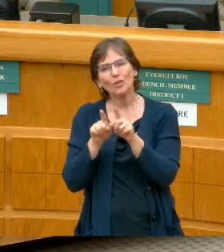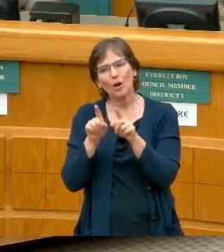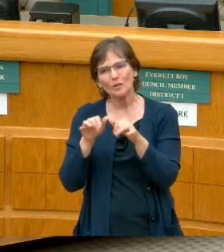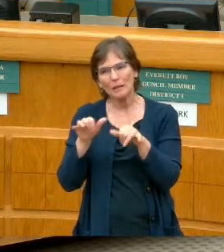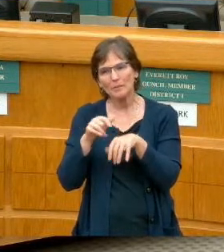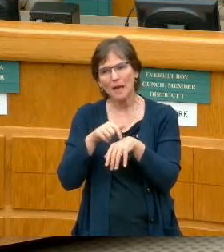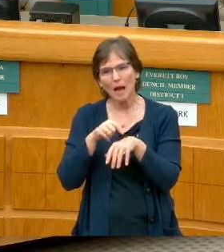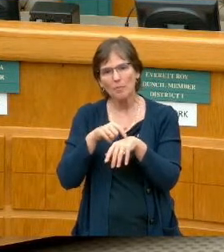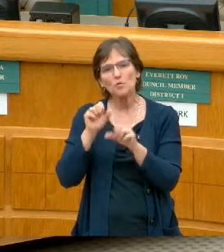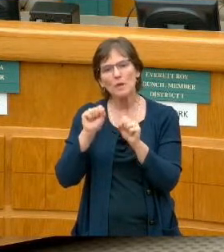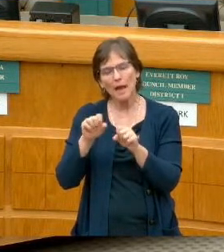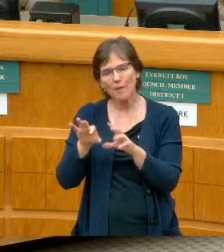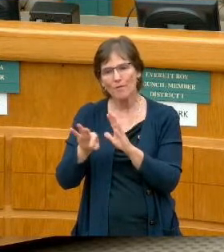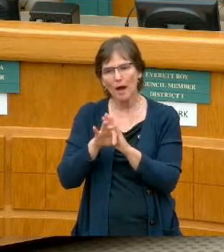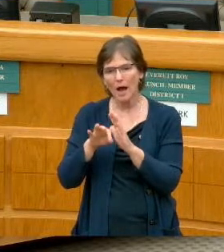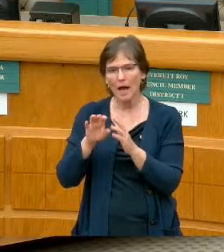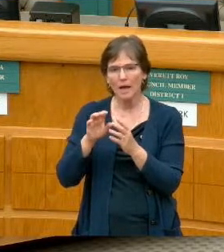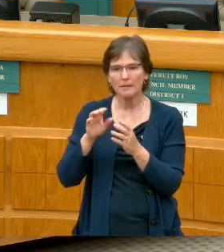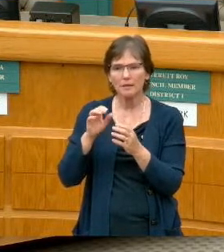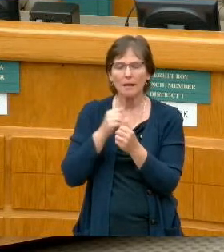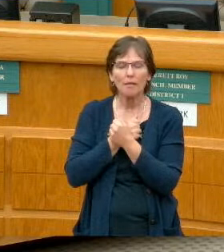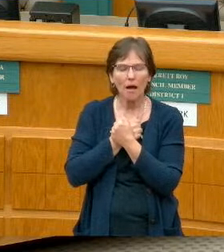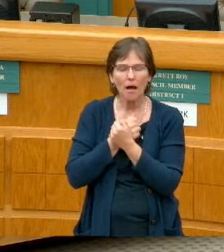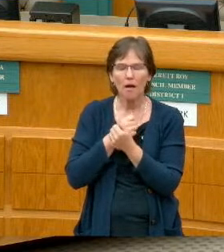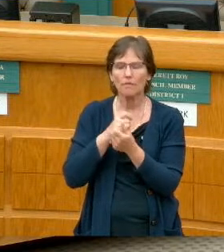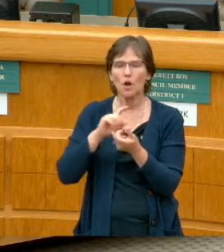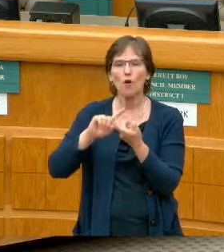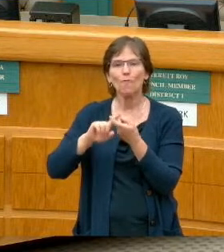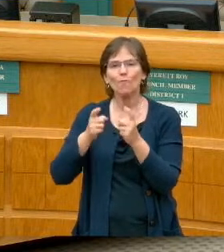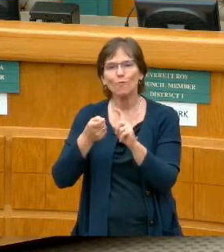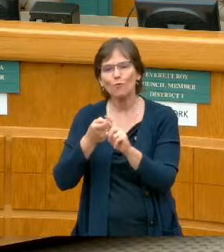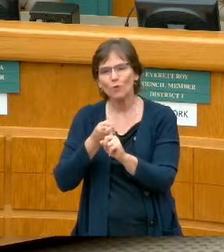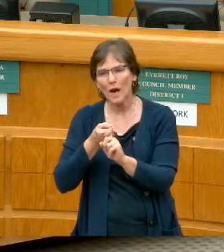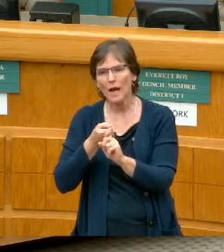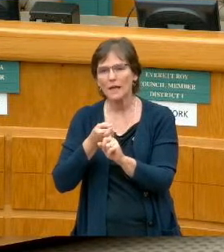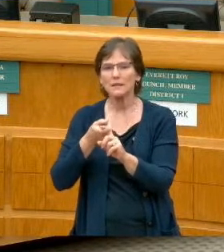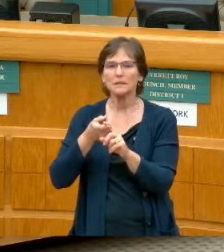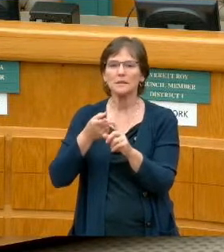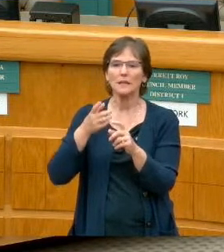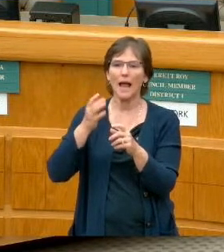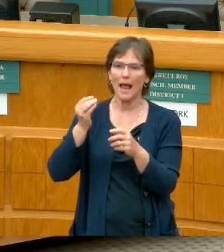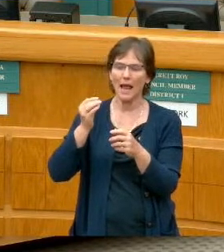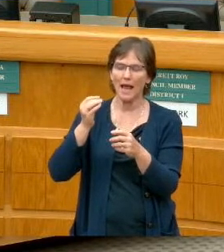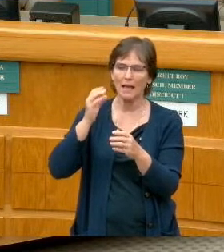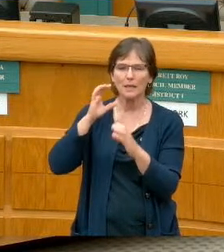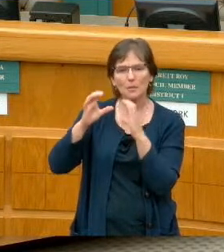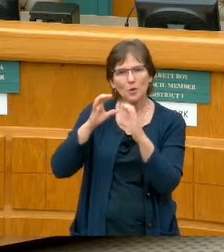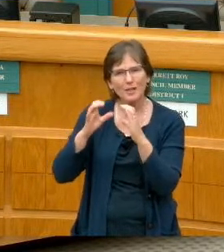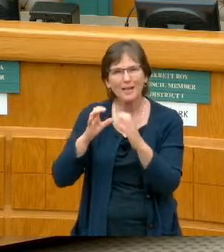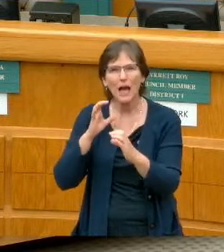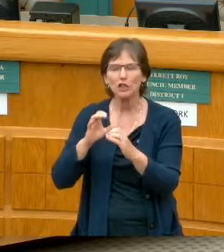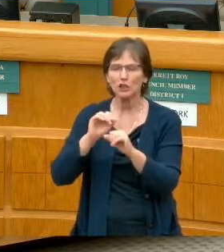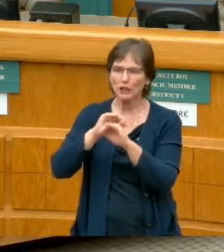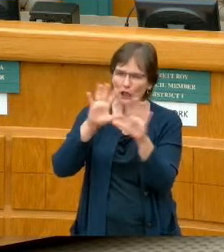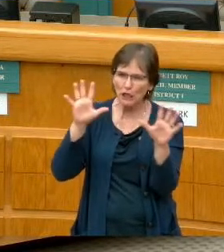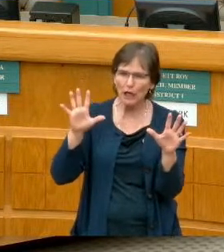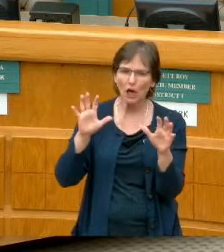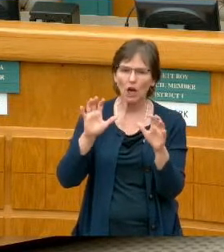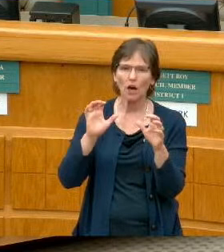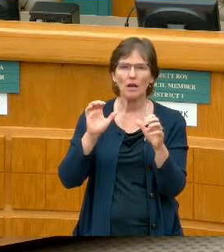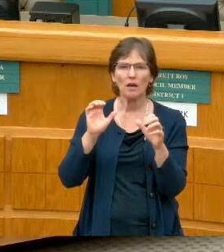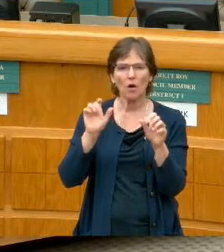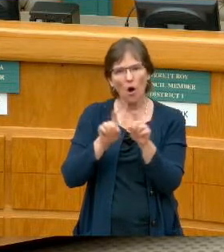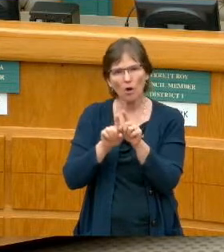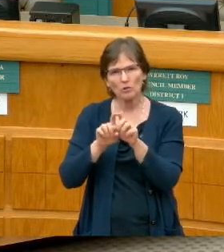companionship, assurance and peace that can also be had. So I want to encourage